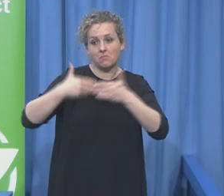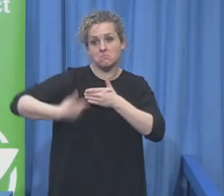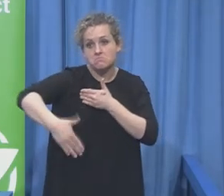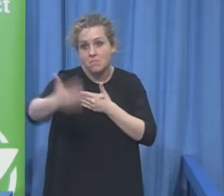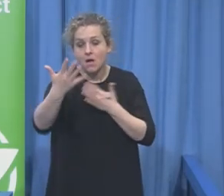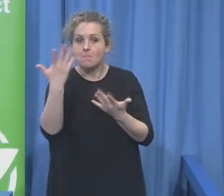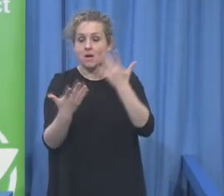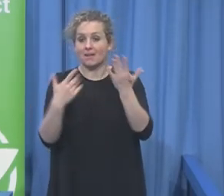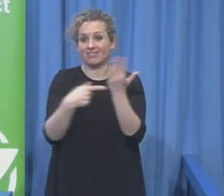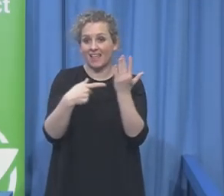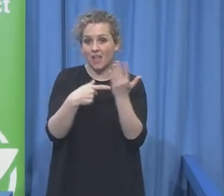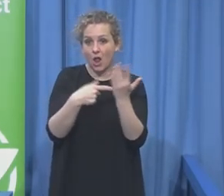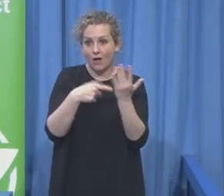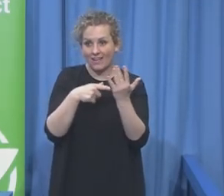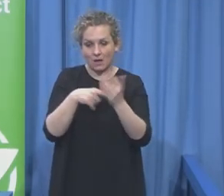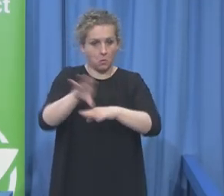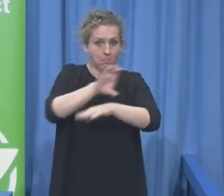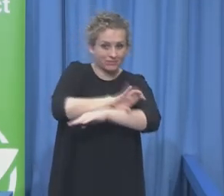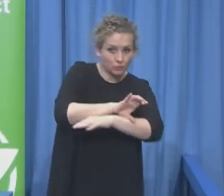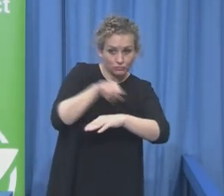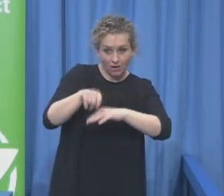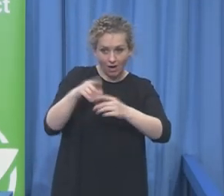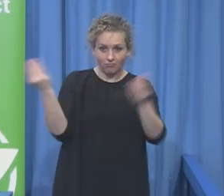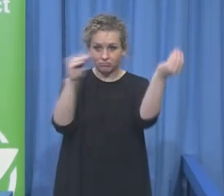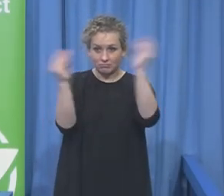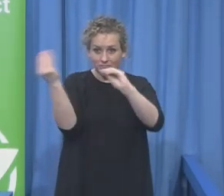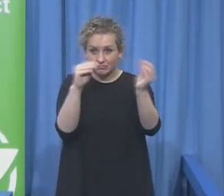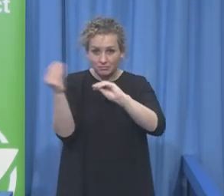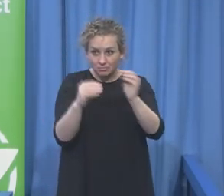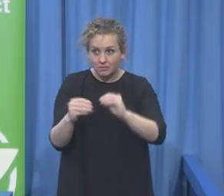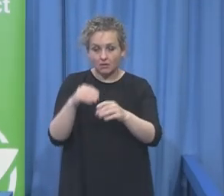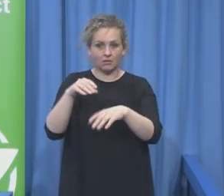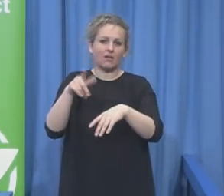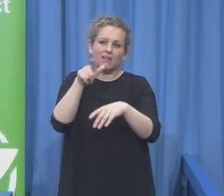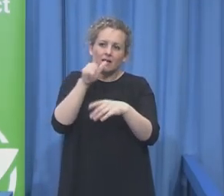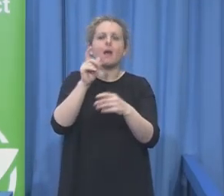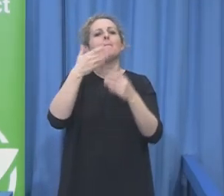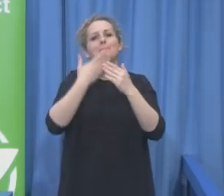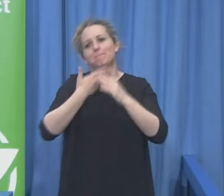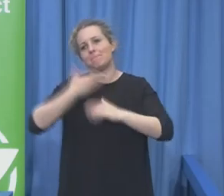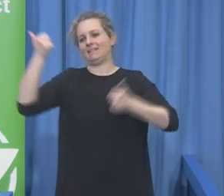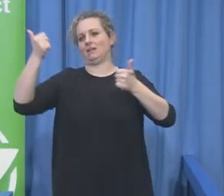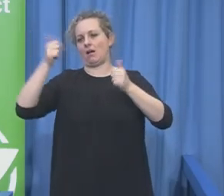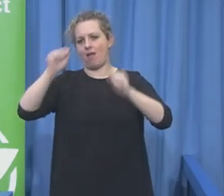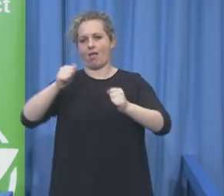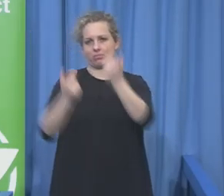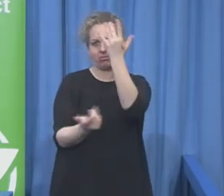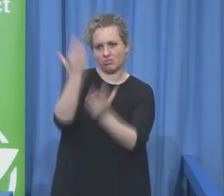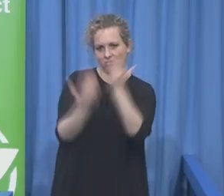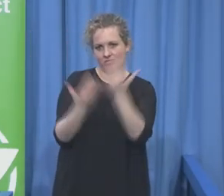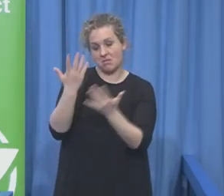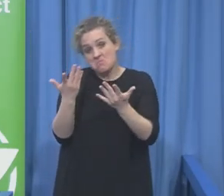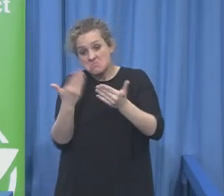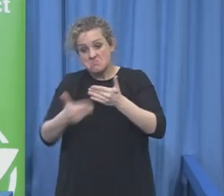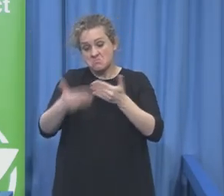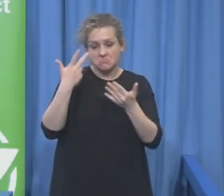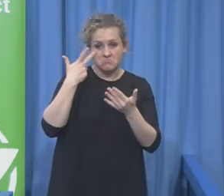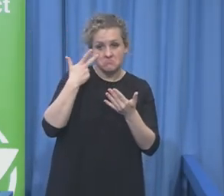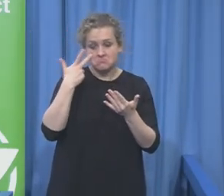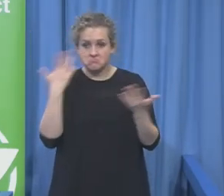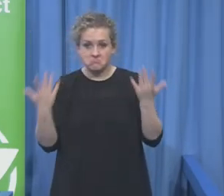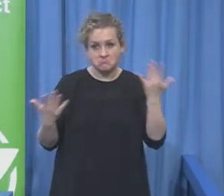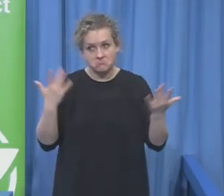So, you know, as I said, at v-shesh, we look at, you know, our customers being you know, our job seekers as well